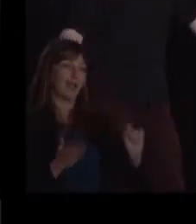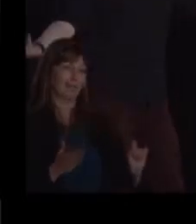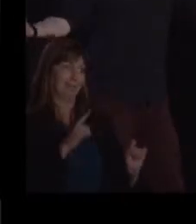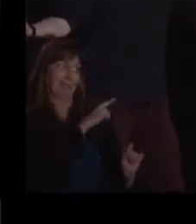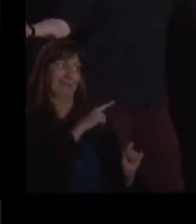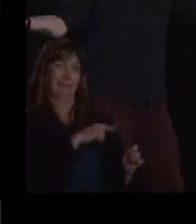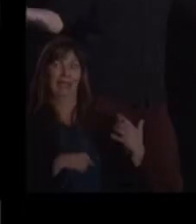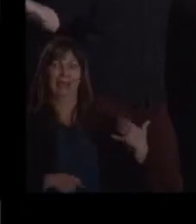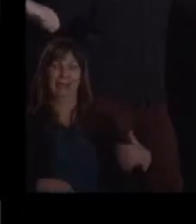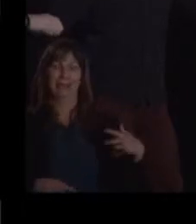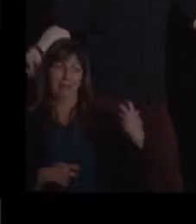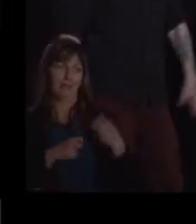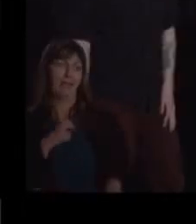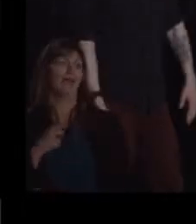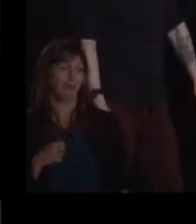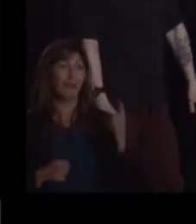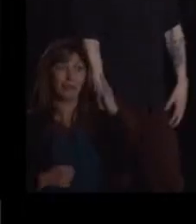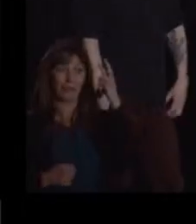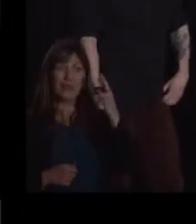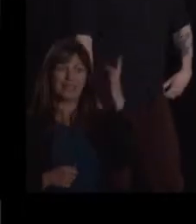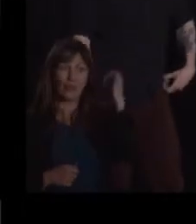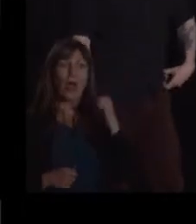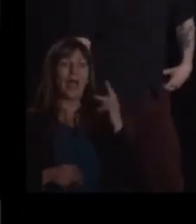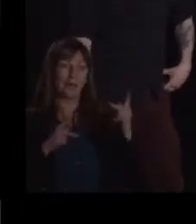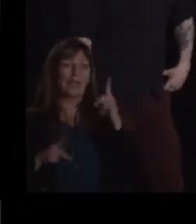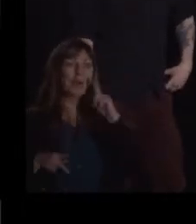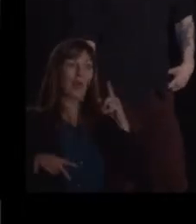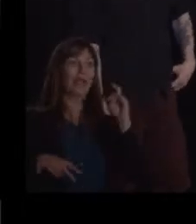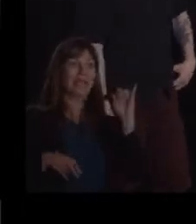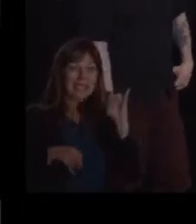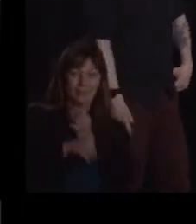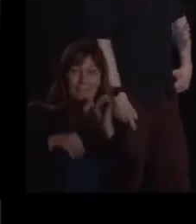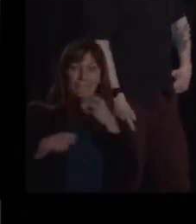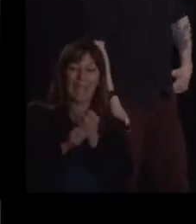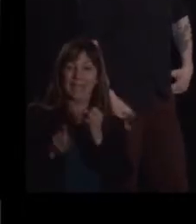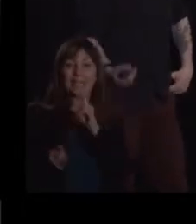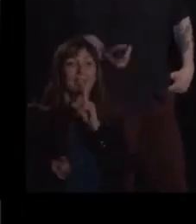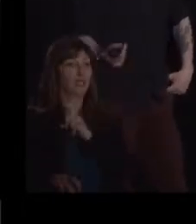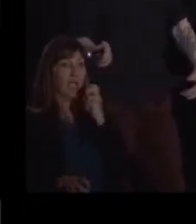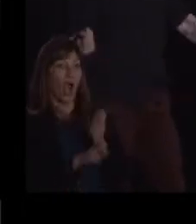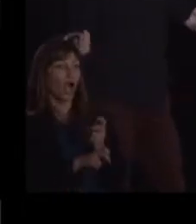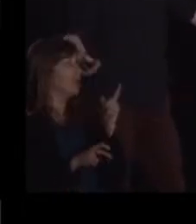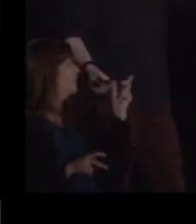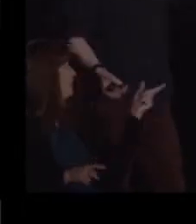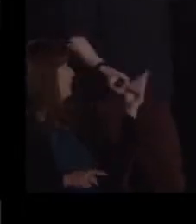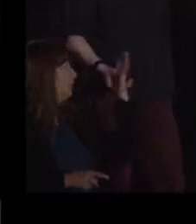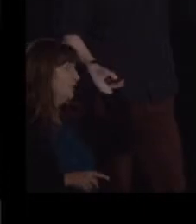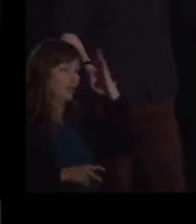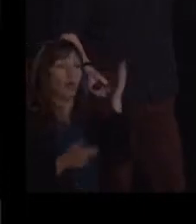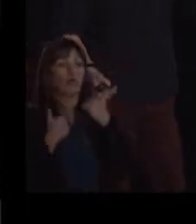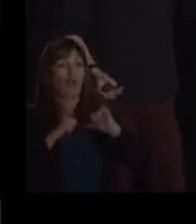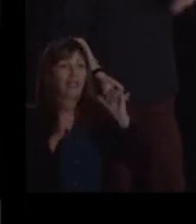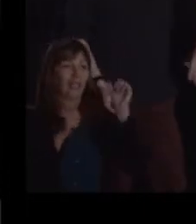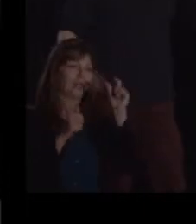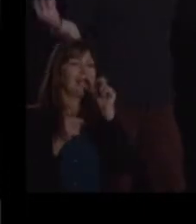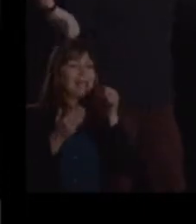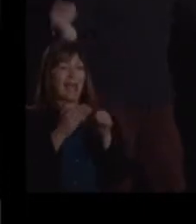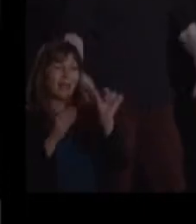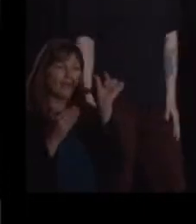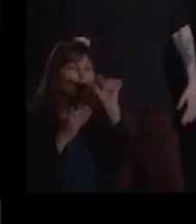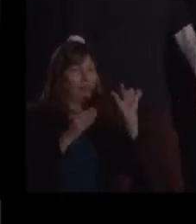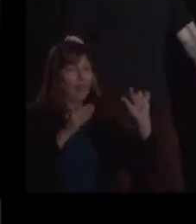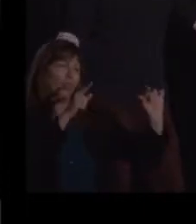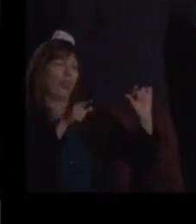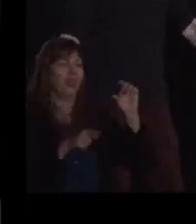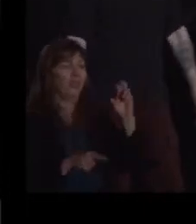Gee, there's the reason why this whole industry is really bloody hard. Oh, and it's like, oh, I know, I'll just make sure it's on an undulated curved